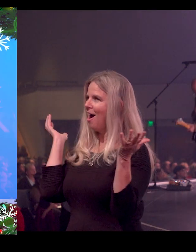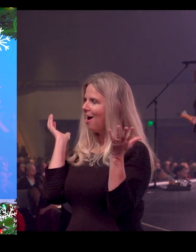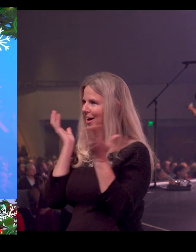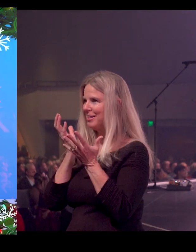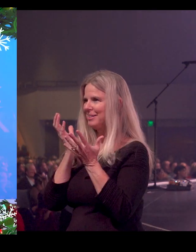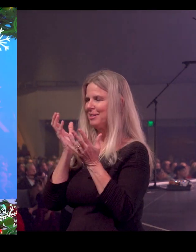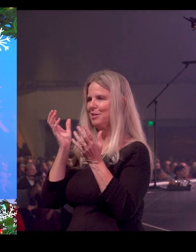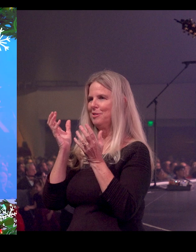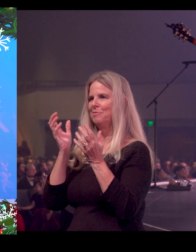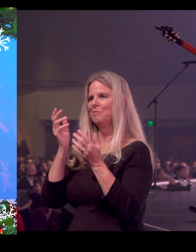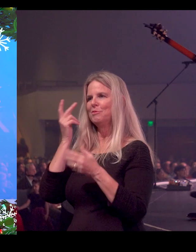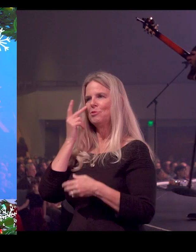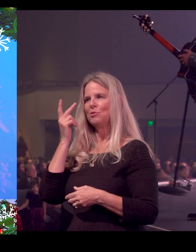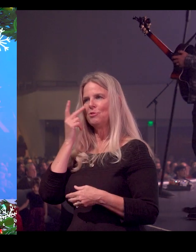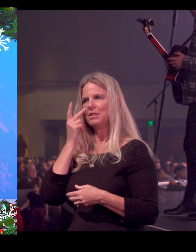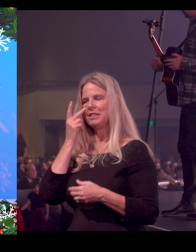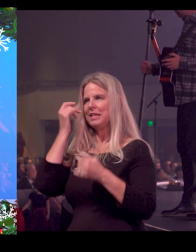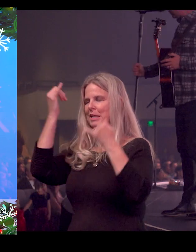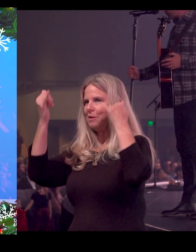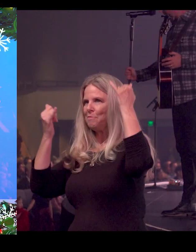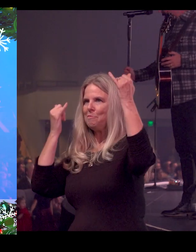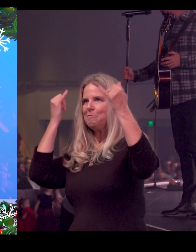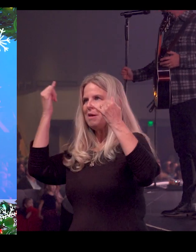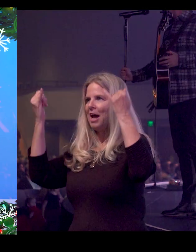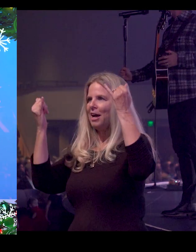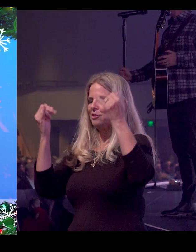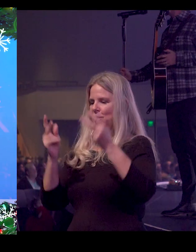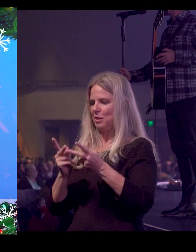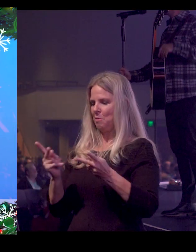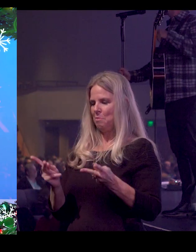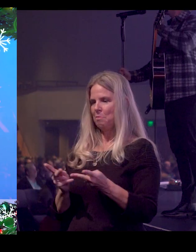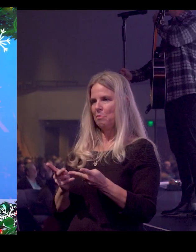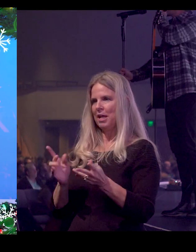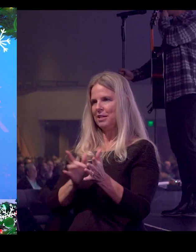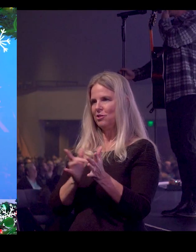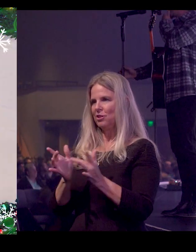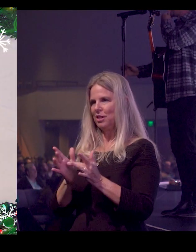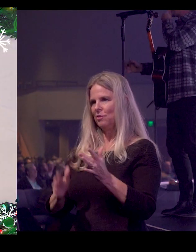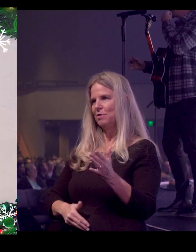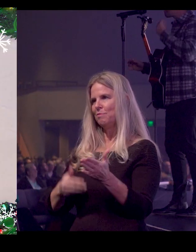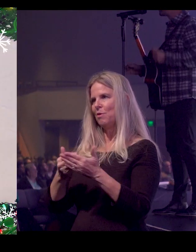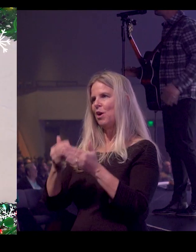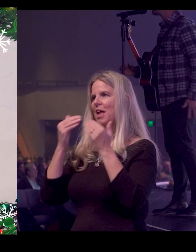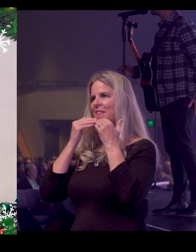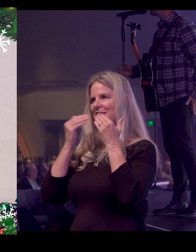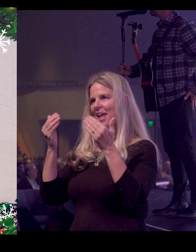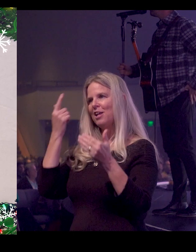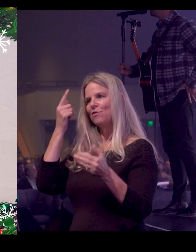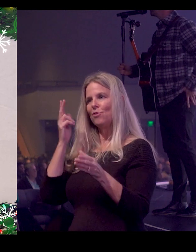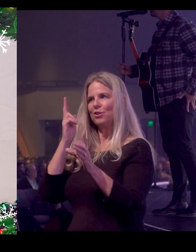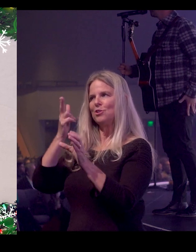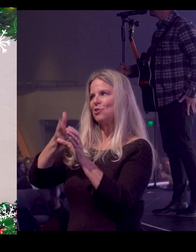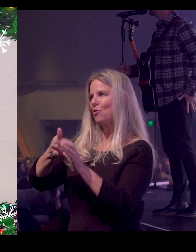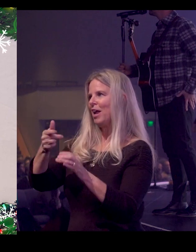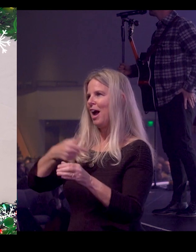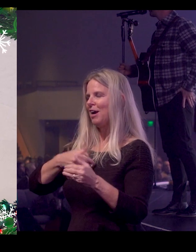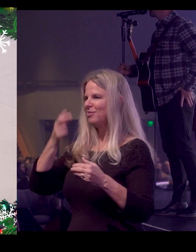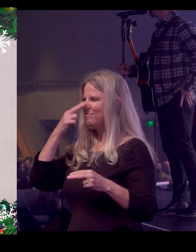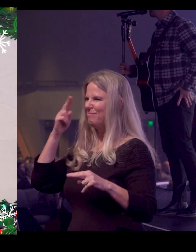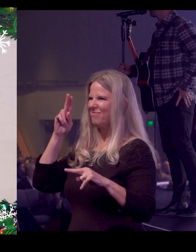born? Thanks again for joining me today. I had so much fun with you, and I hope that you have a